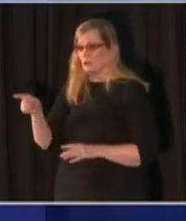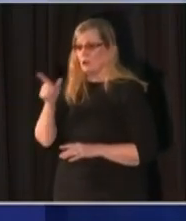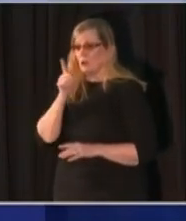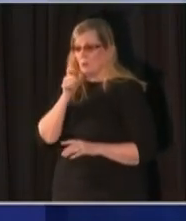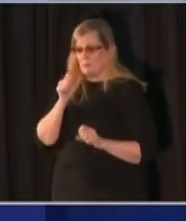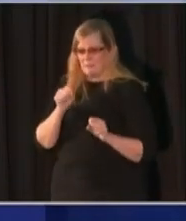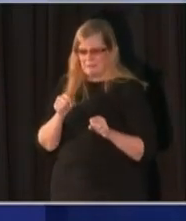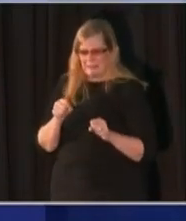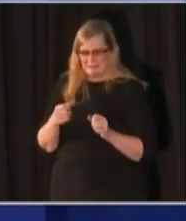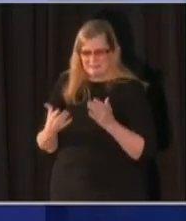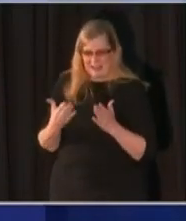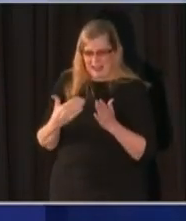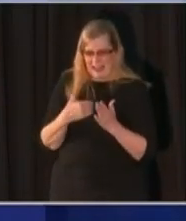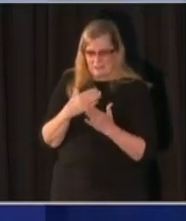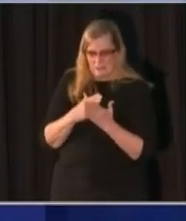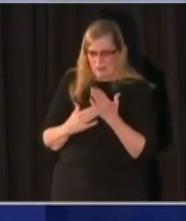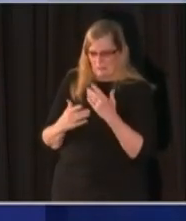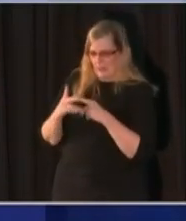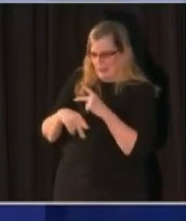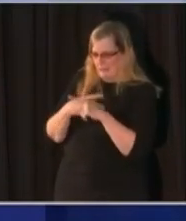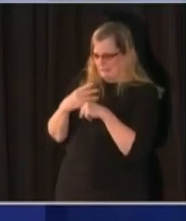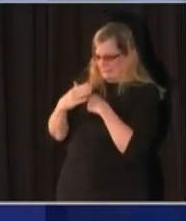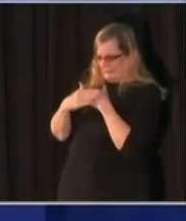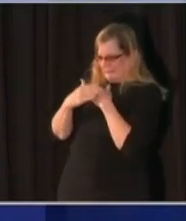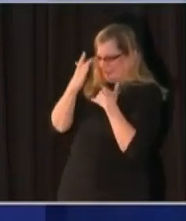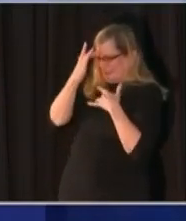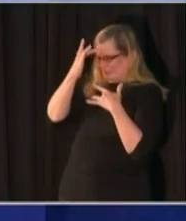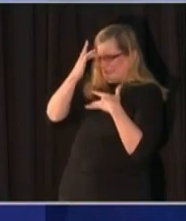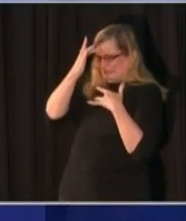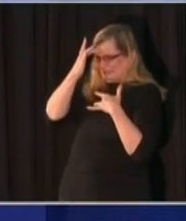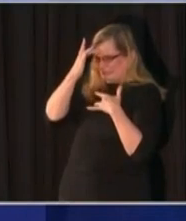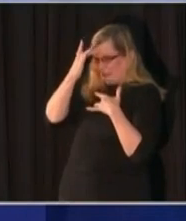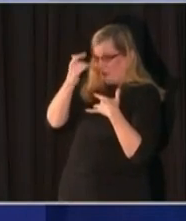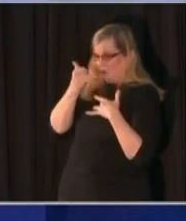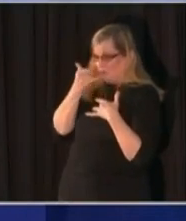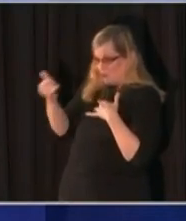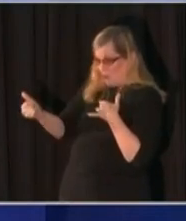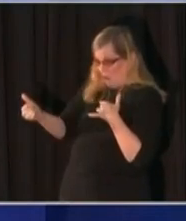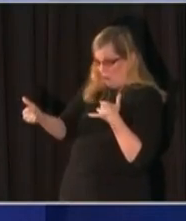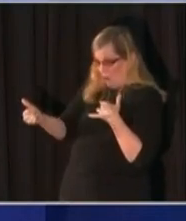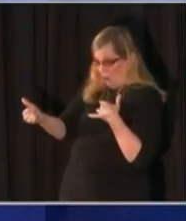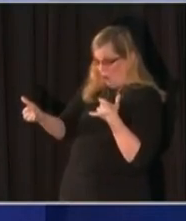symptoms, or they can call that hotline and be directed to UMC for testing.